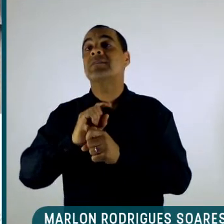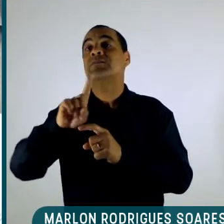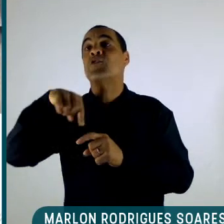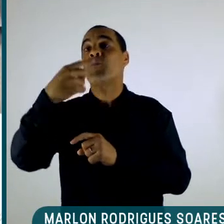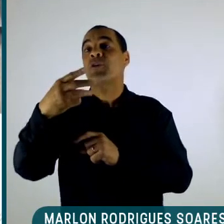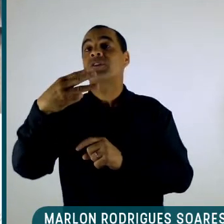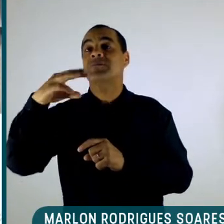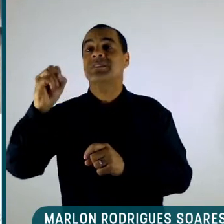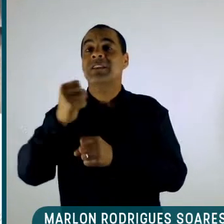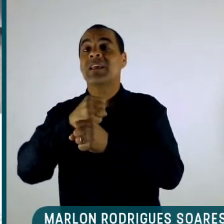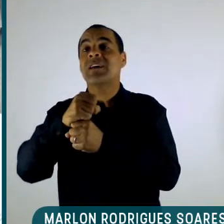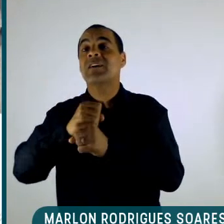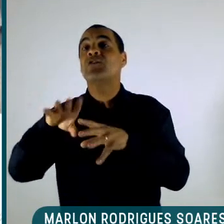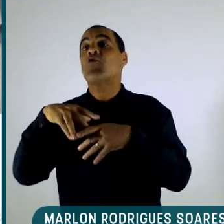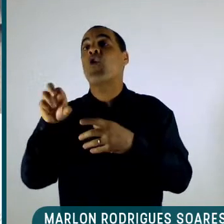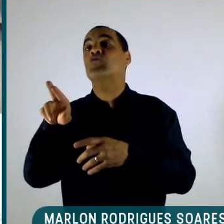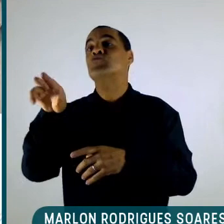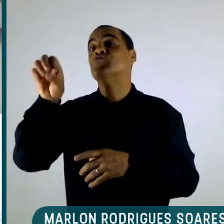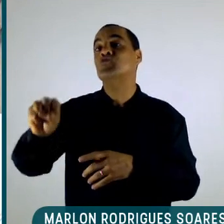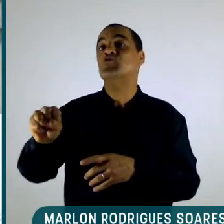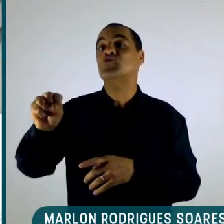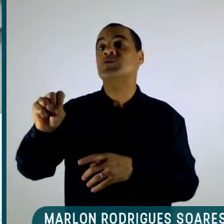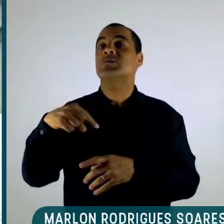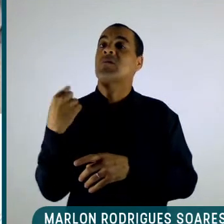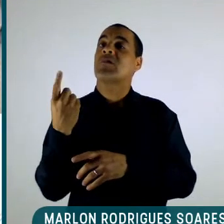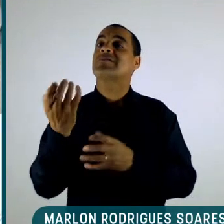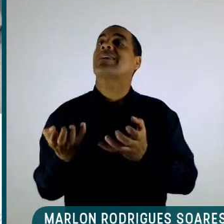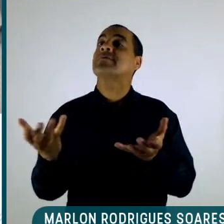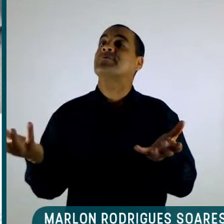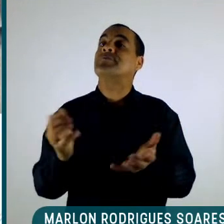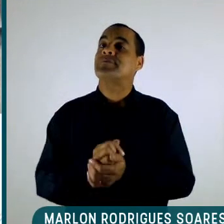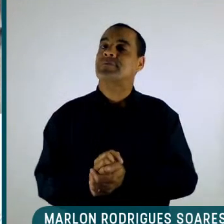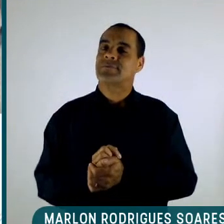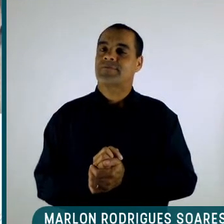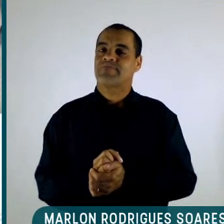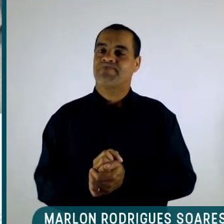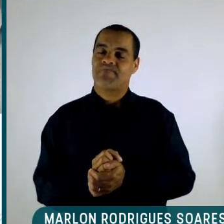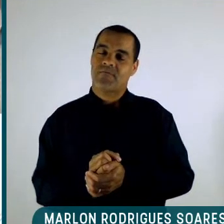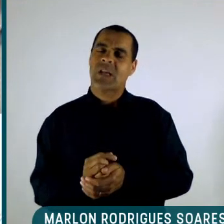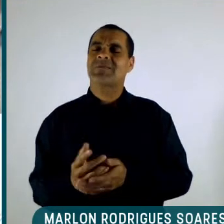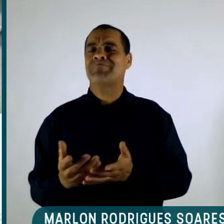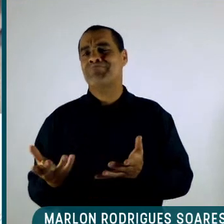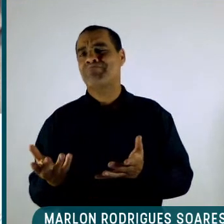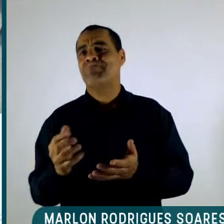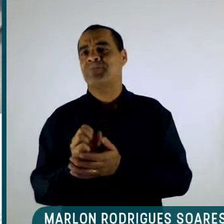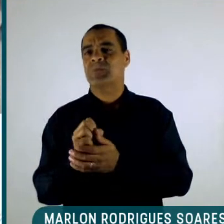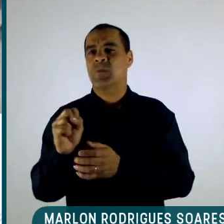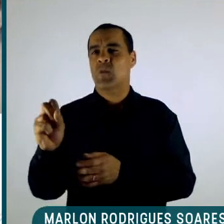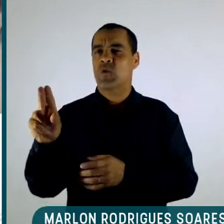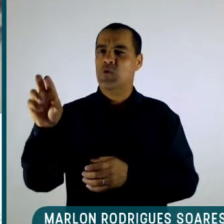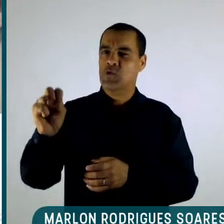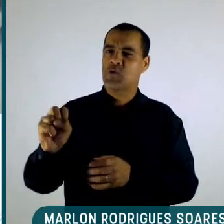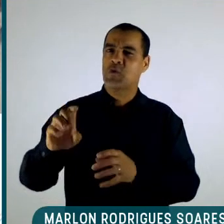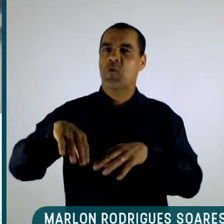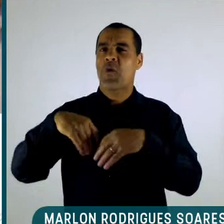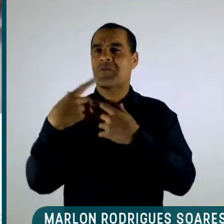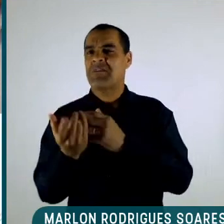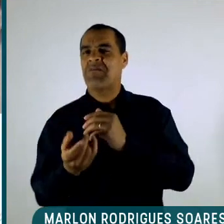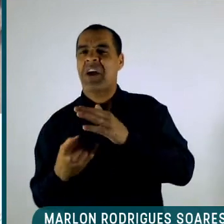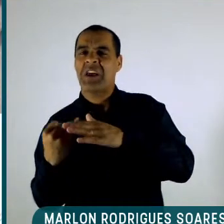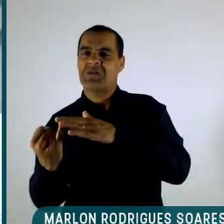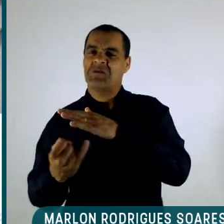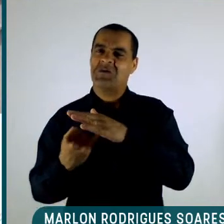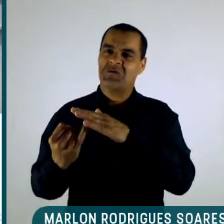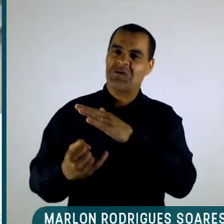tell us what we need to do in the following 30 years. Well, the SUS, when